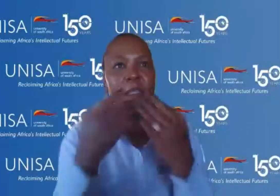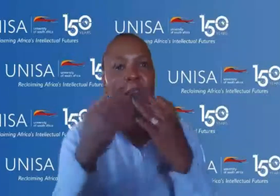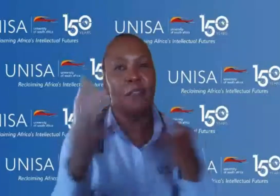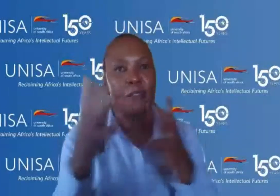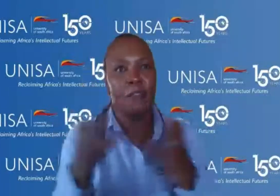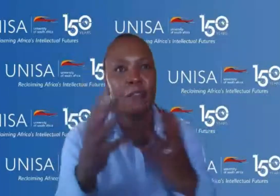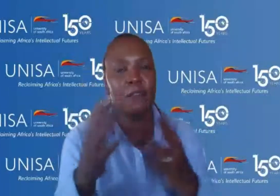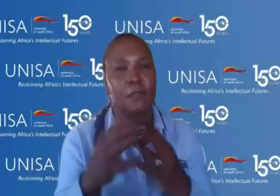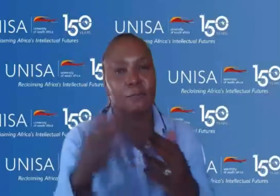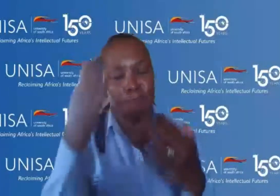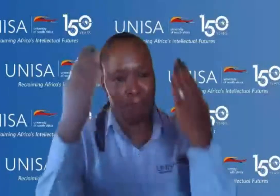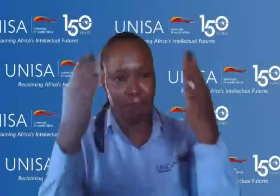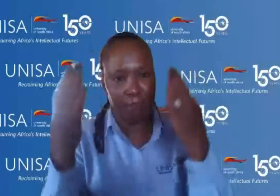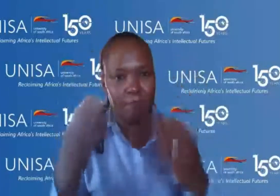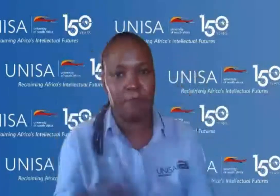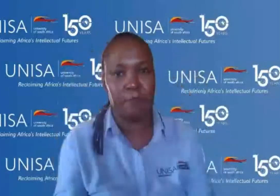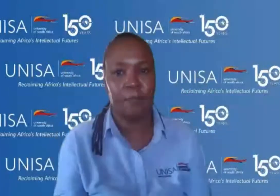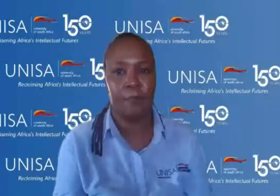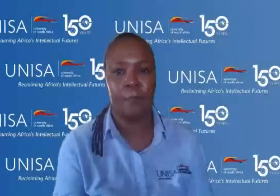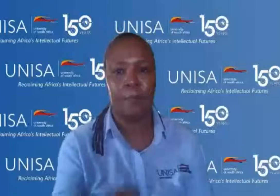afternoon.